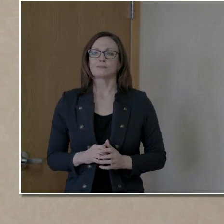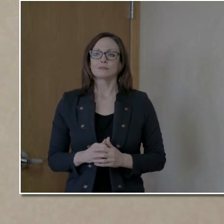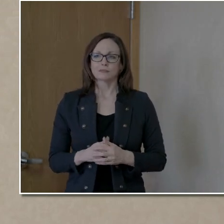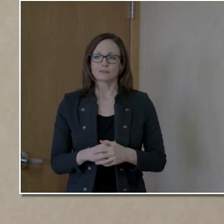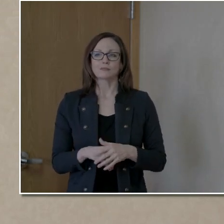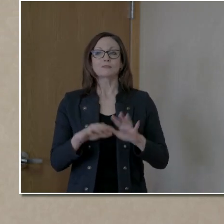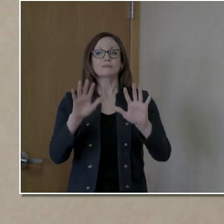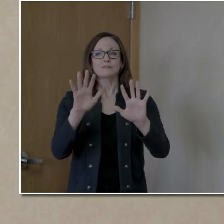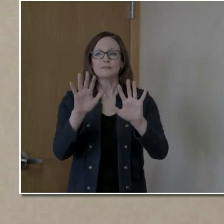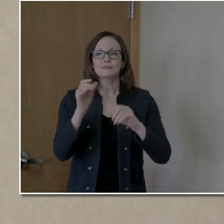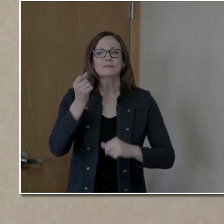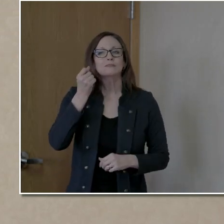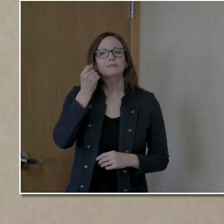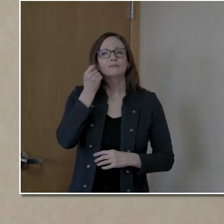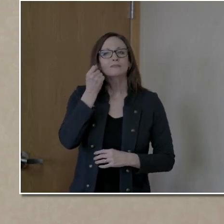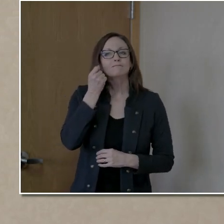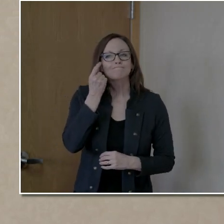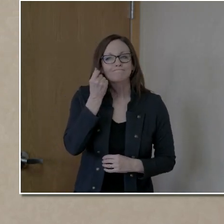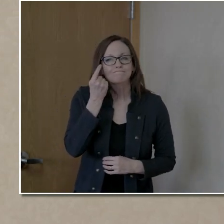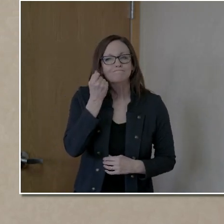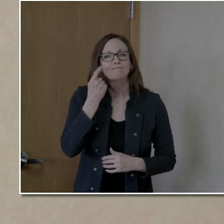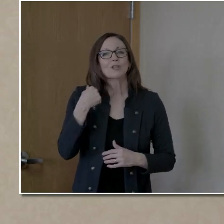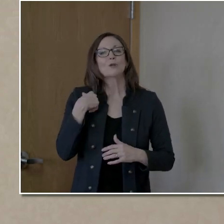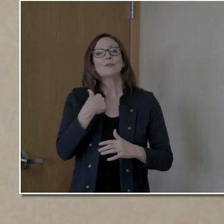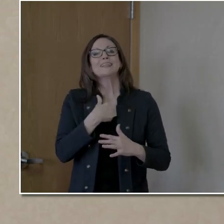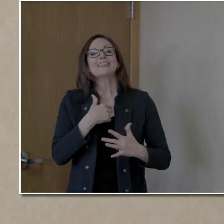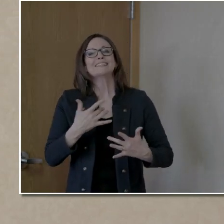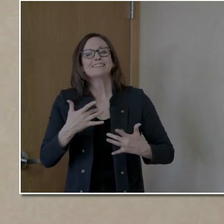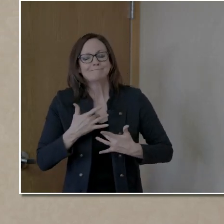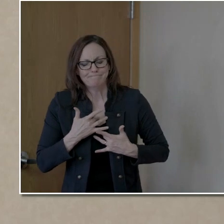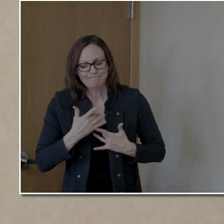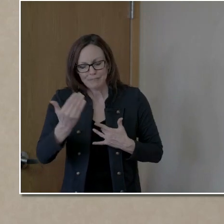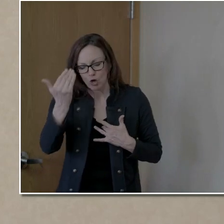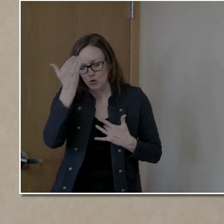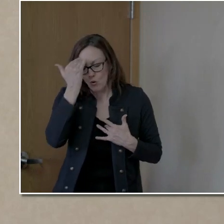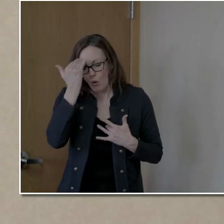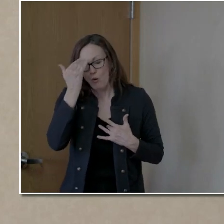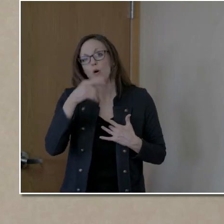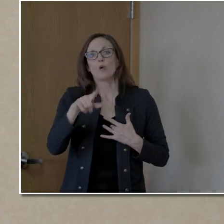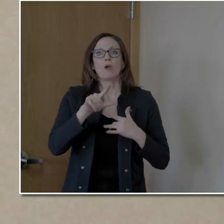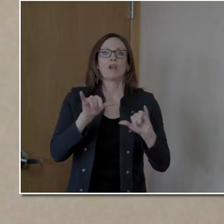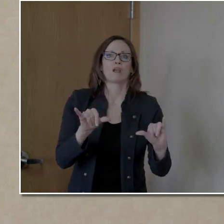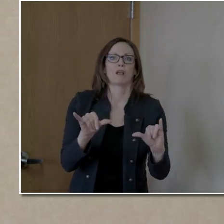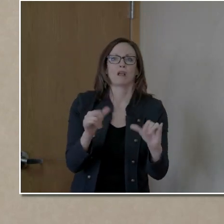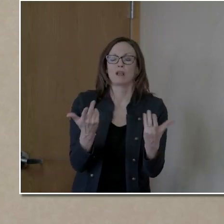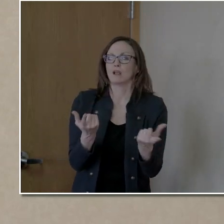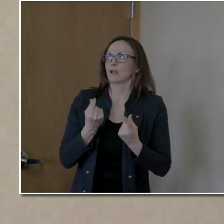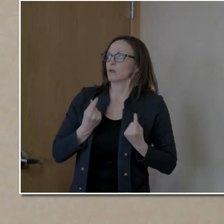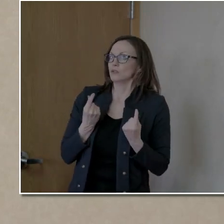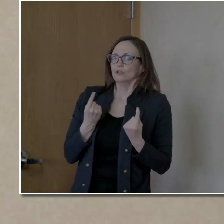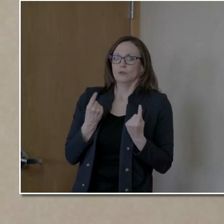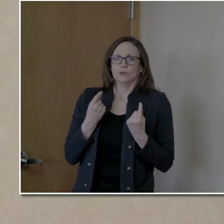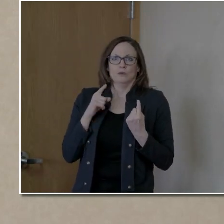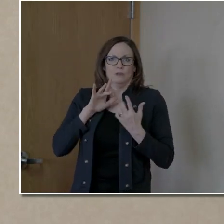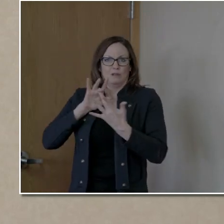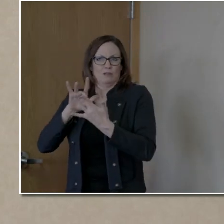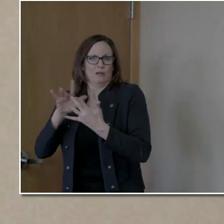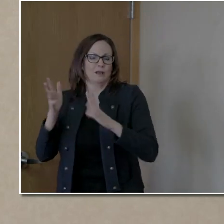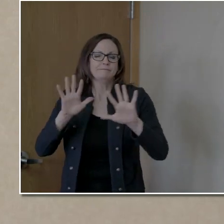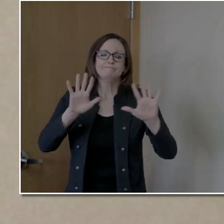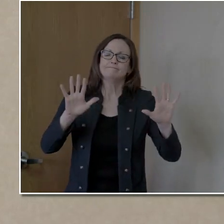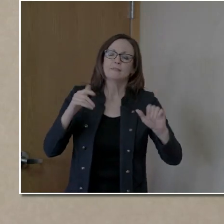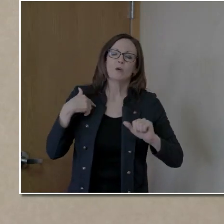shift where those 4 citizen soldiers, if they called today, would get a test, whereas a few weeks ago they